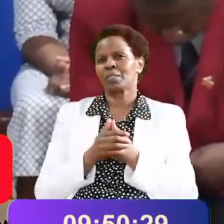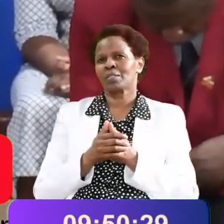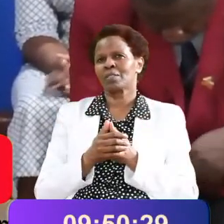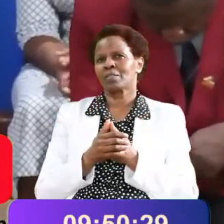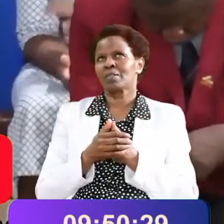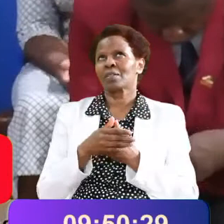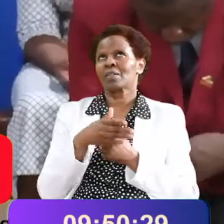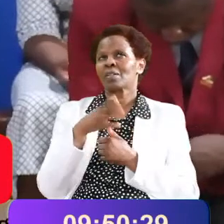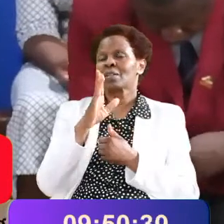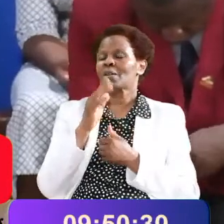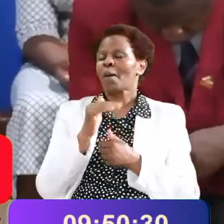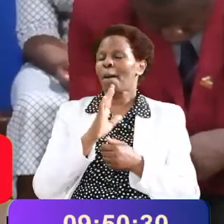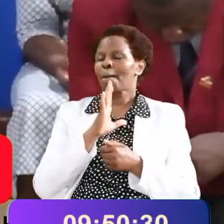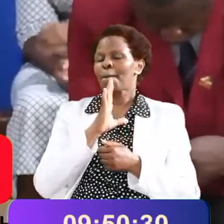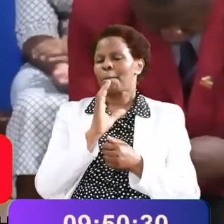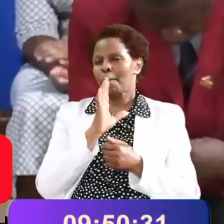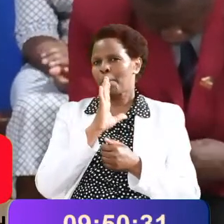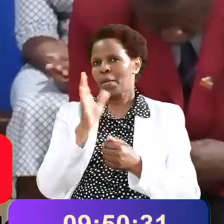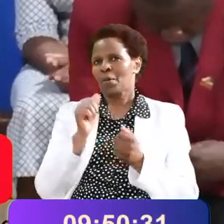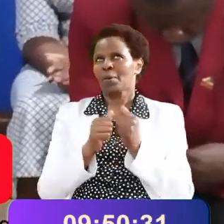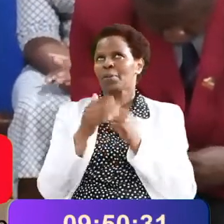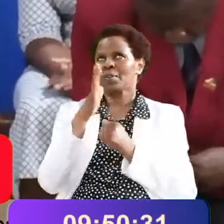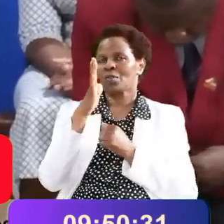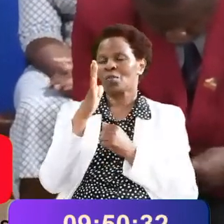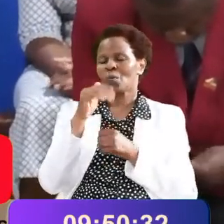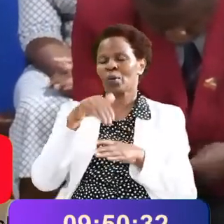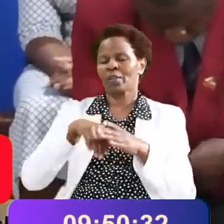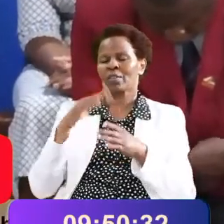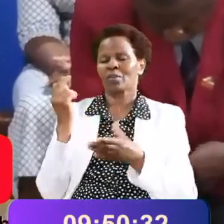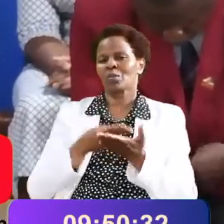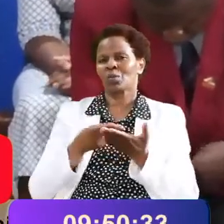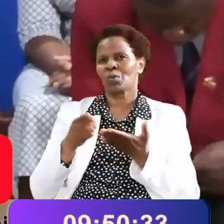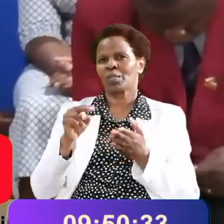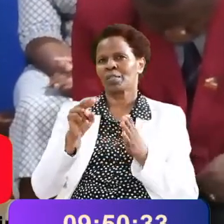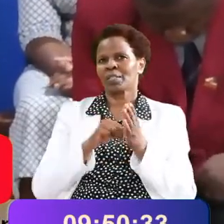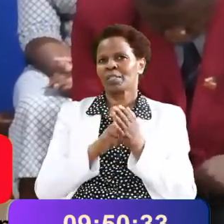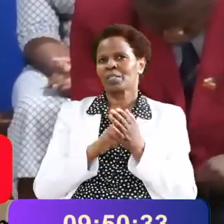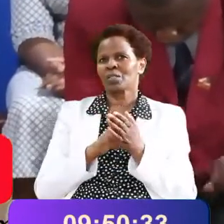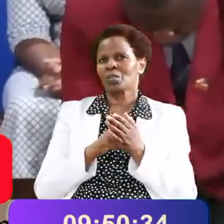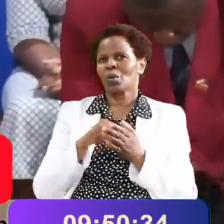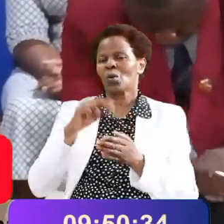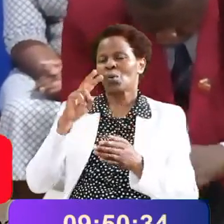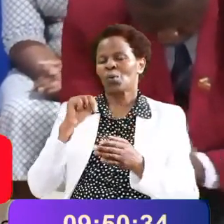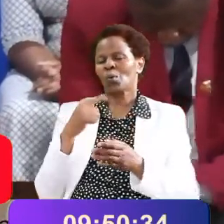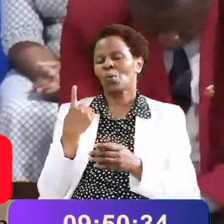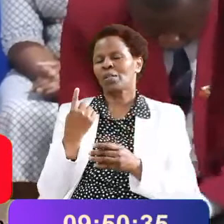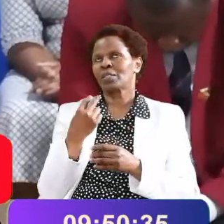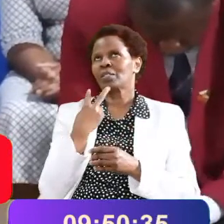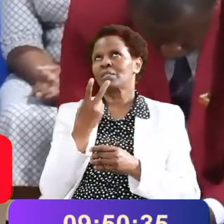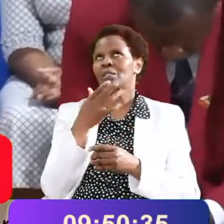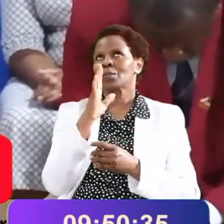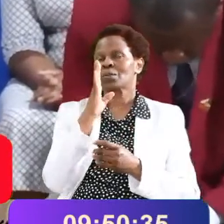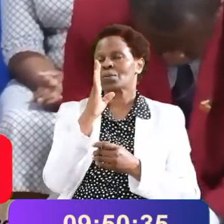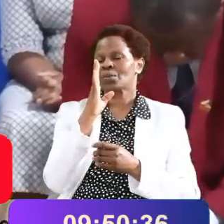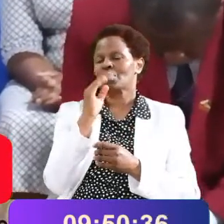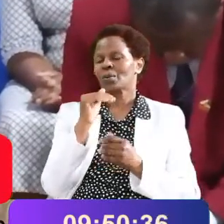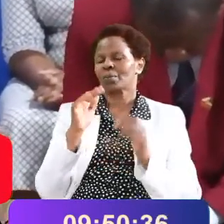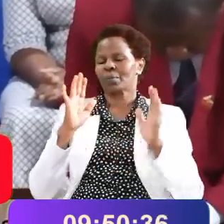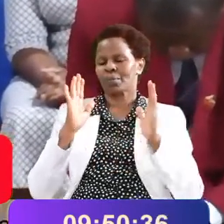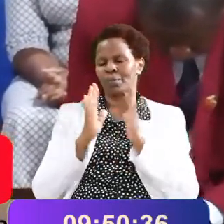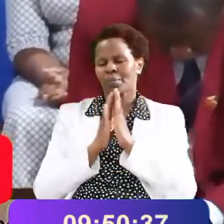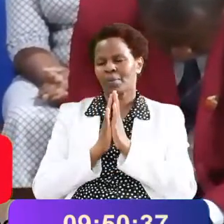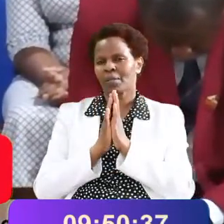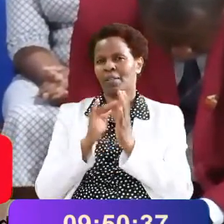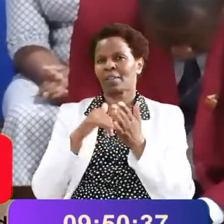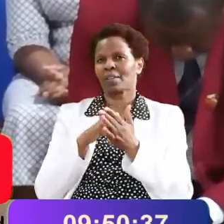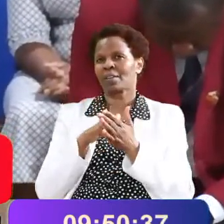and be godly. Father, for without holiness, no one will see you. We commit ourselves to you and pray that God,